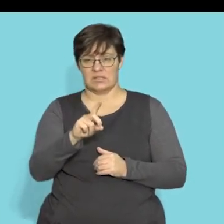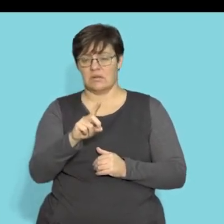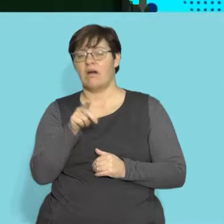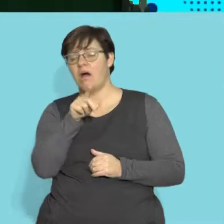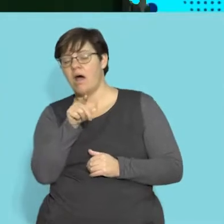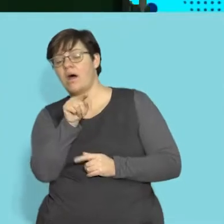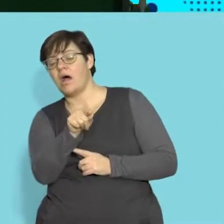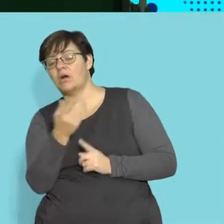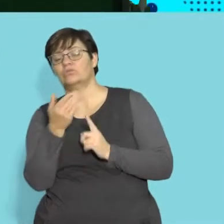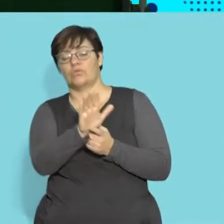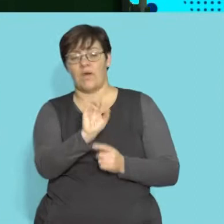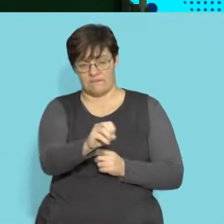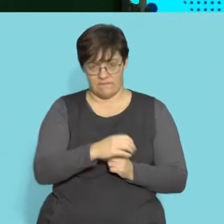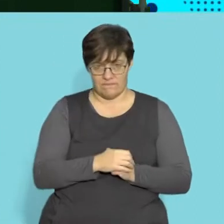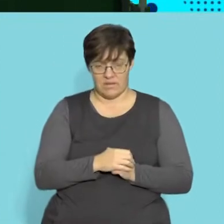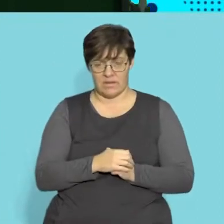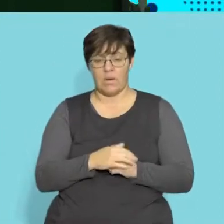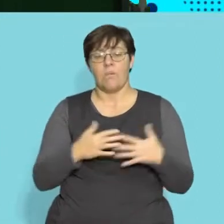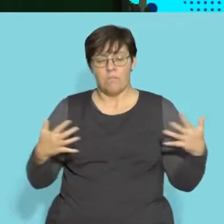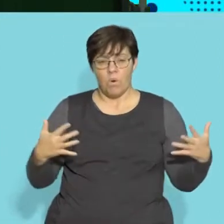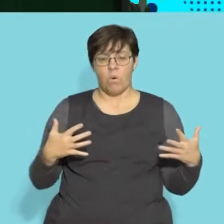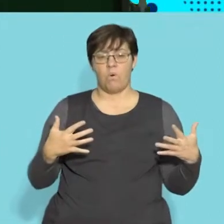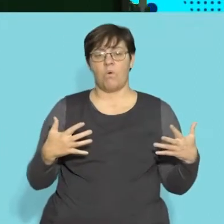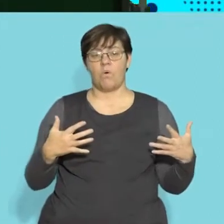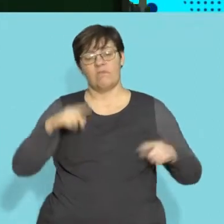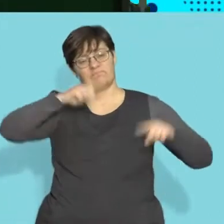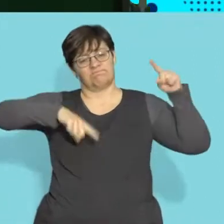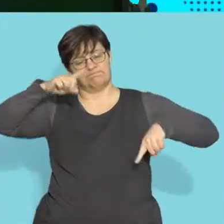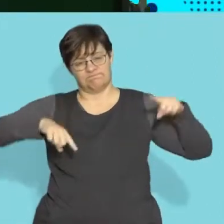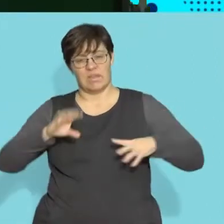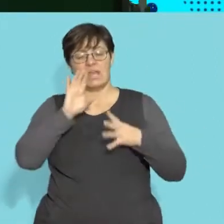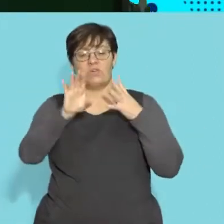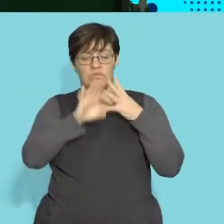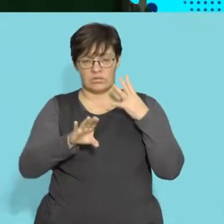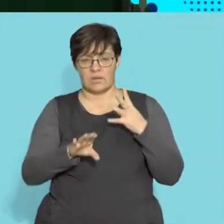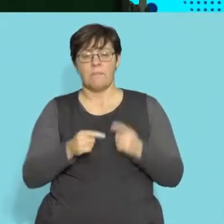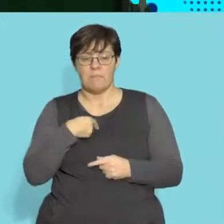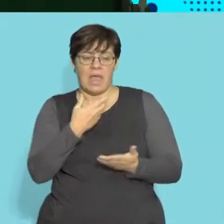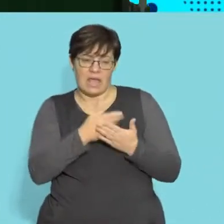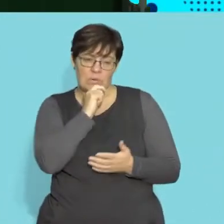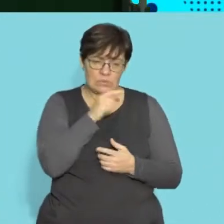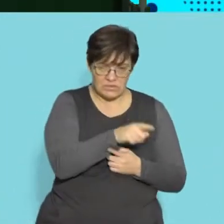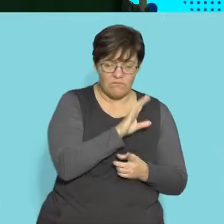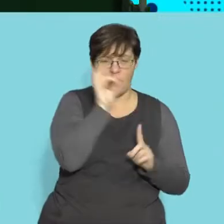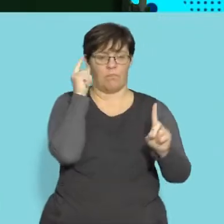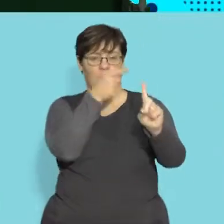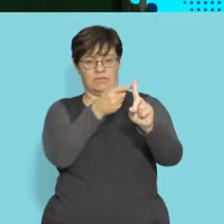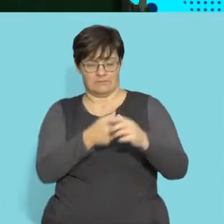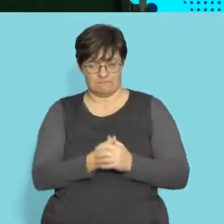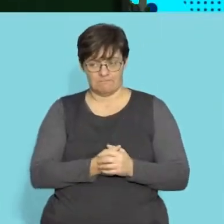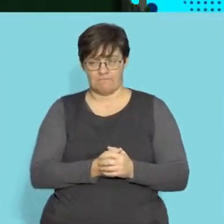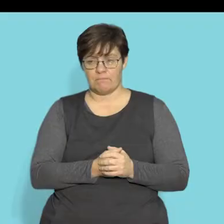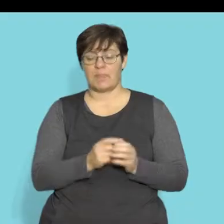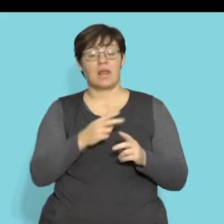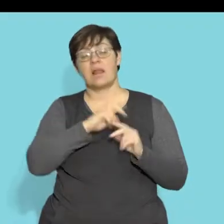vigor, generally are having more greater variation or characteristics that are useful for a specific purpose. And finally,